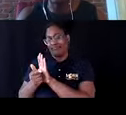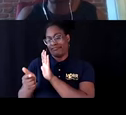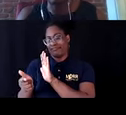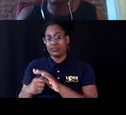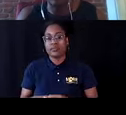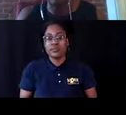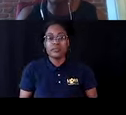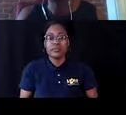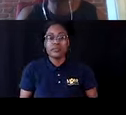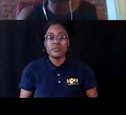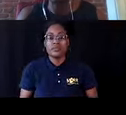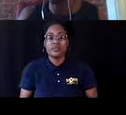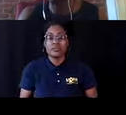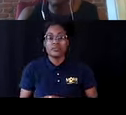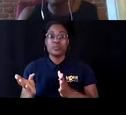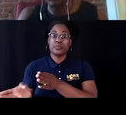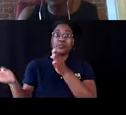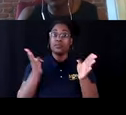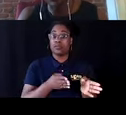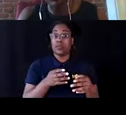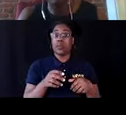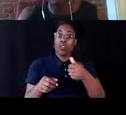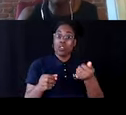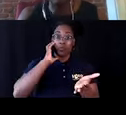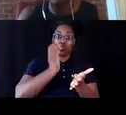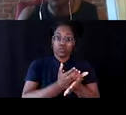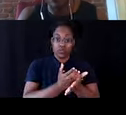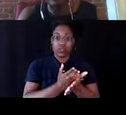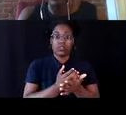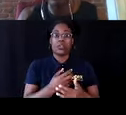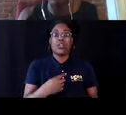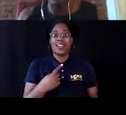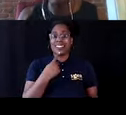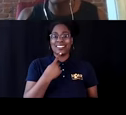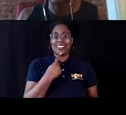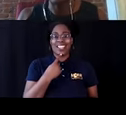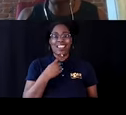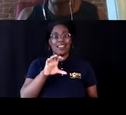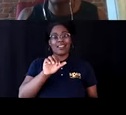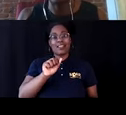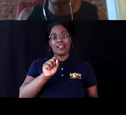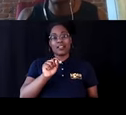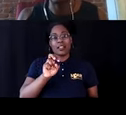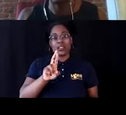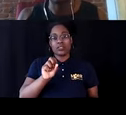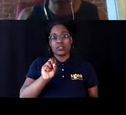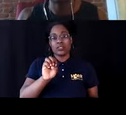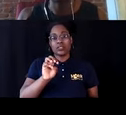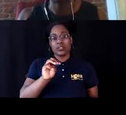to stop Castor Semenya from beating the white women around her as badly as she did.